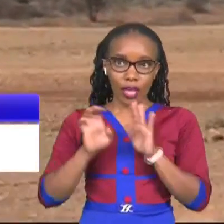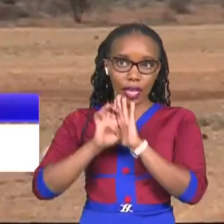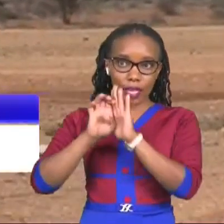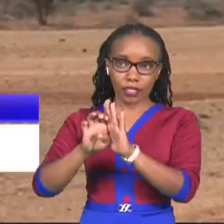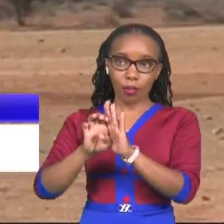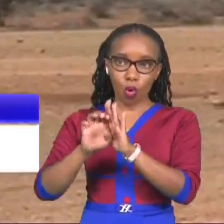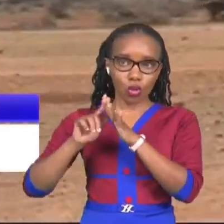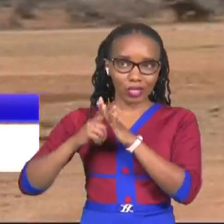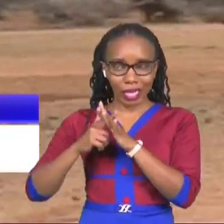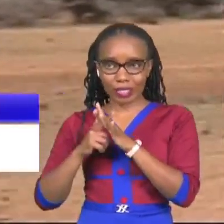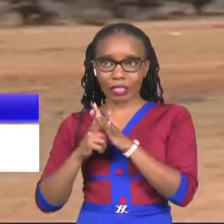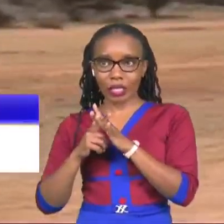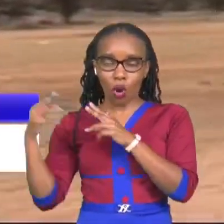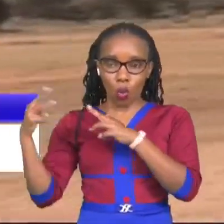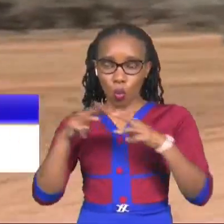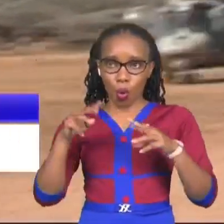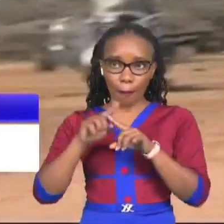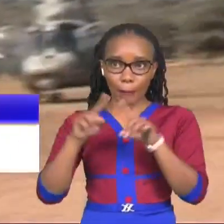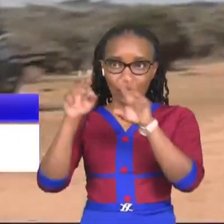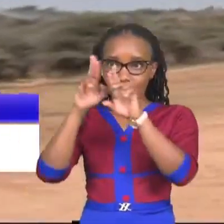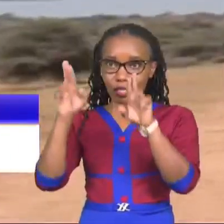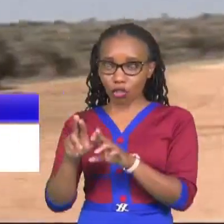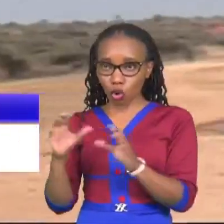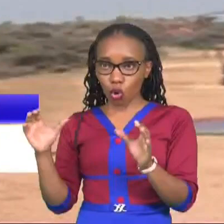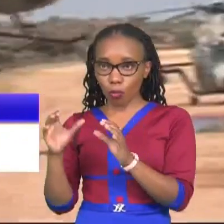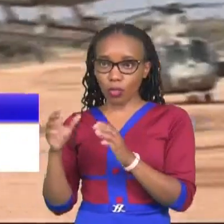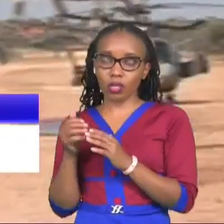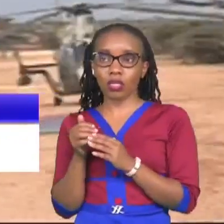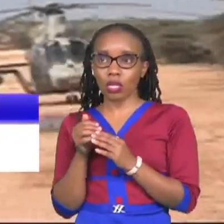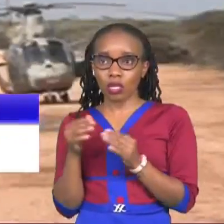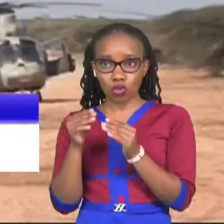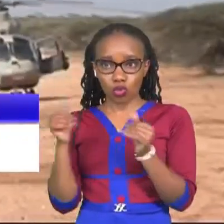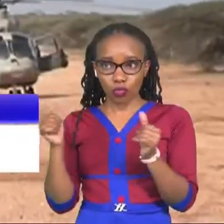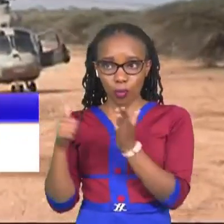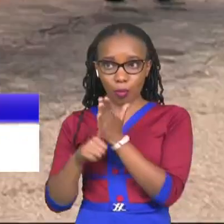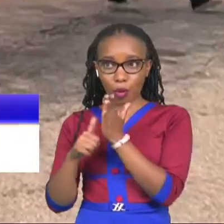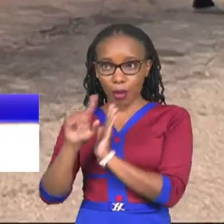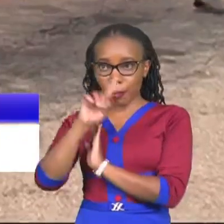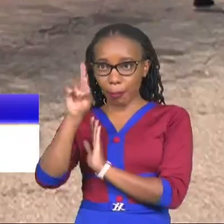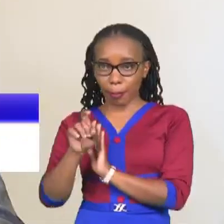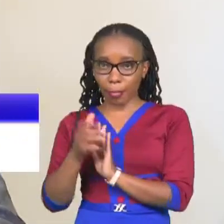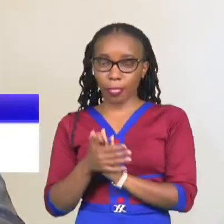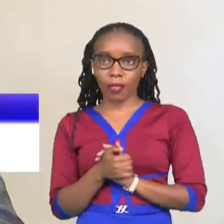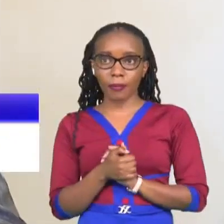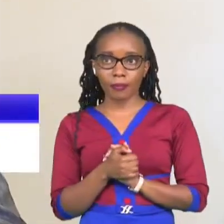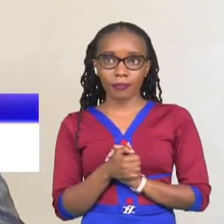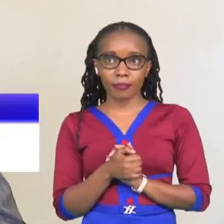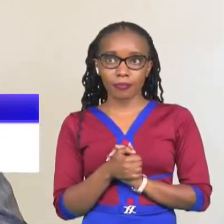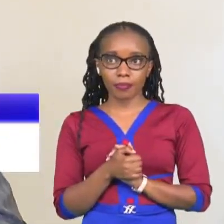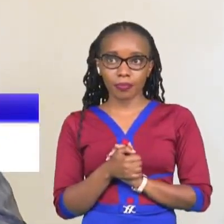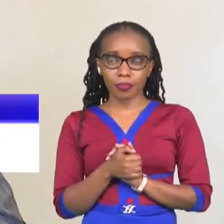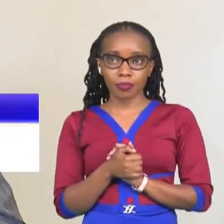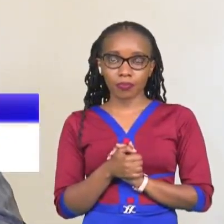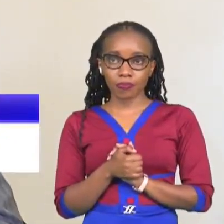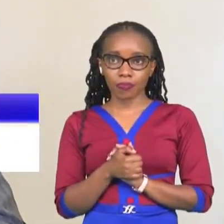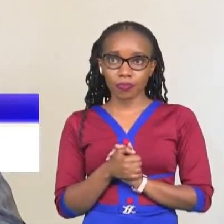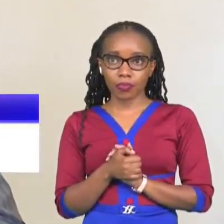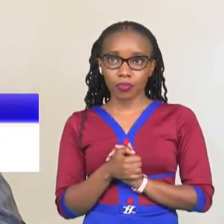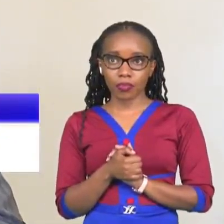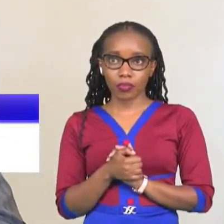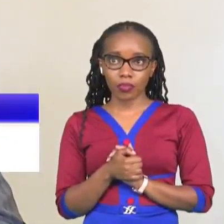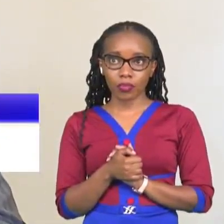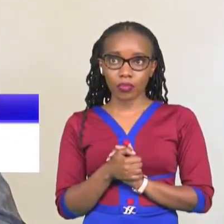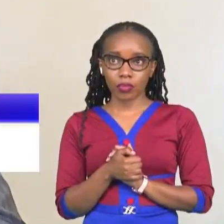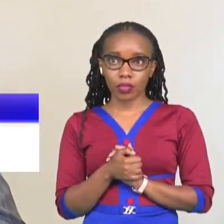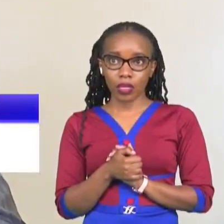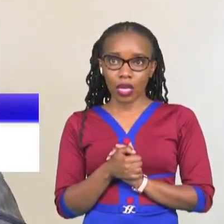war. But has the international community done enough to salvage the situation? Correctly noted, there's a bit of a vacuum, is the way I